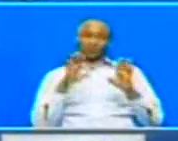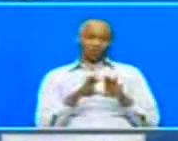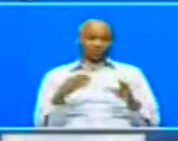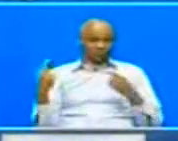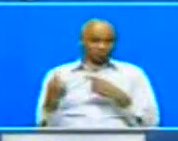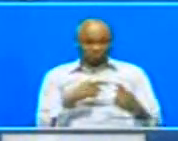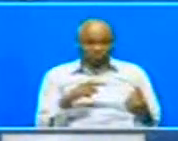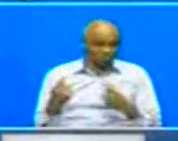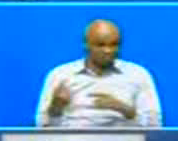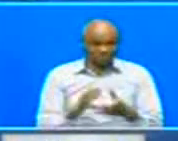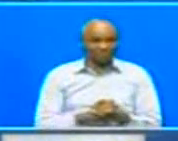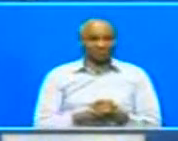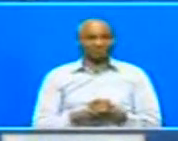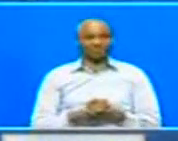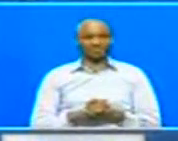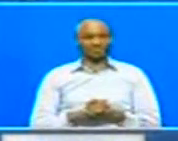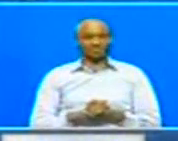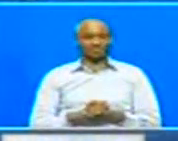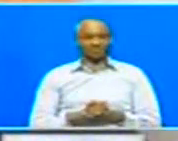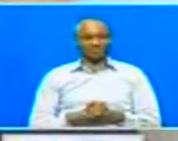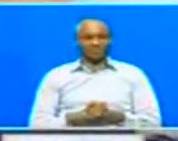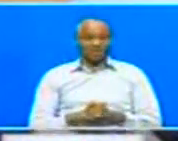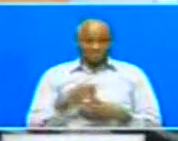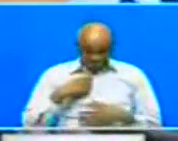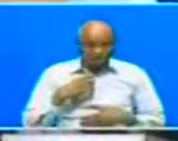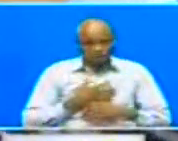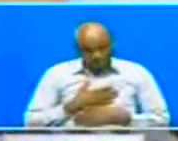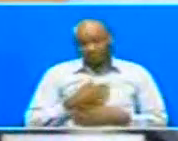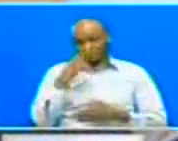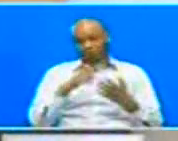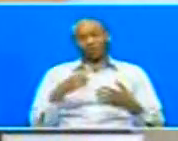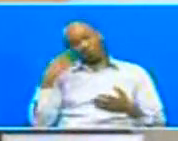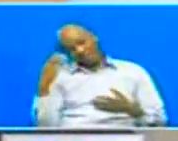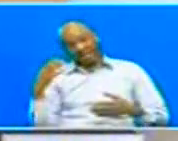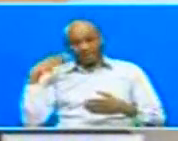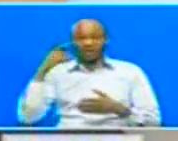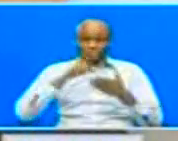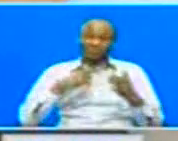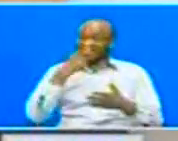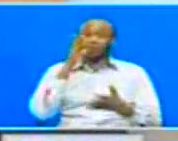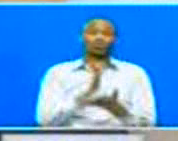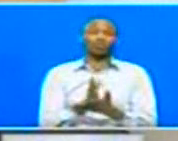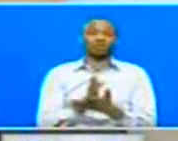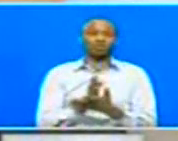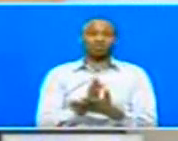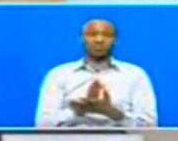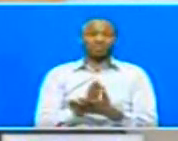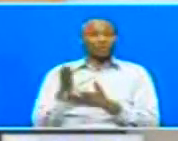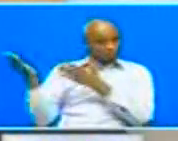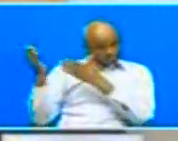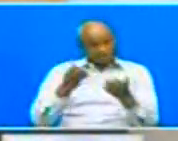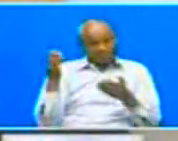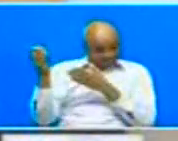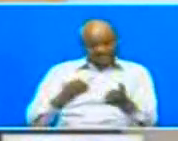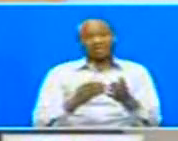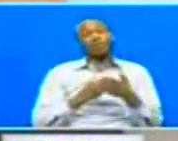I just want to say, I just want to respond to that briefly, because you know, whether or not the government has said, the cabinet, I can tell you for a fact, bring that motion to